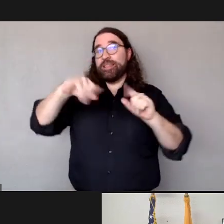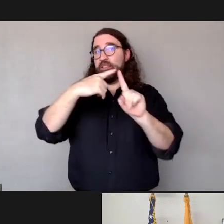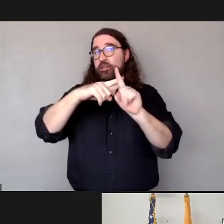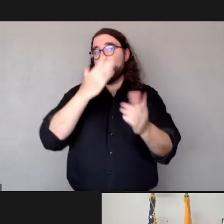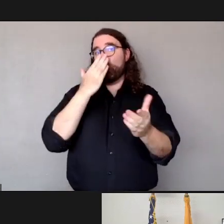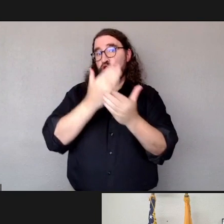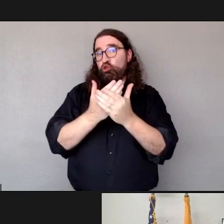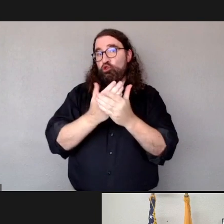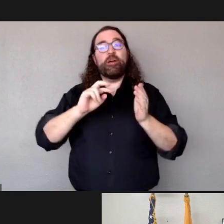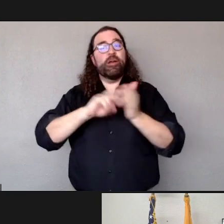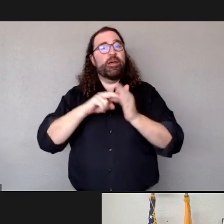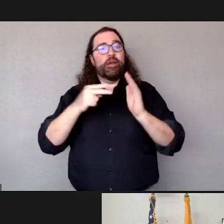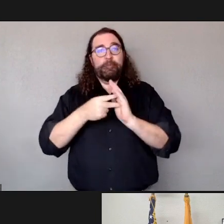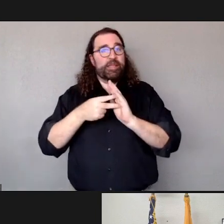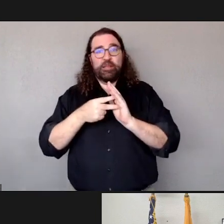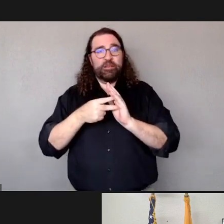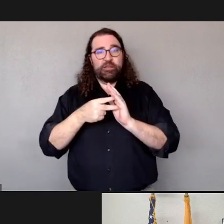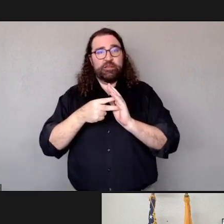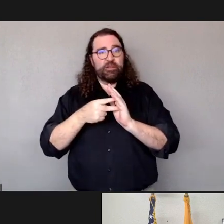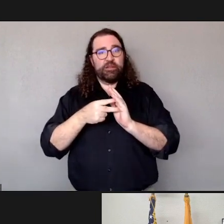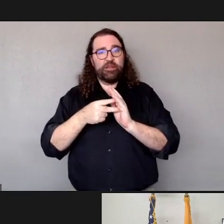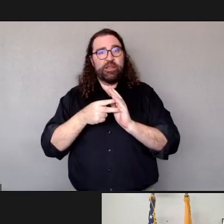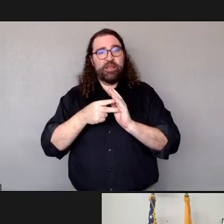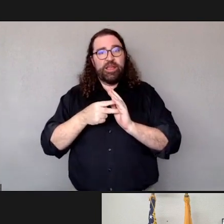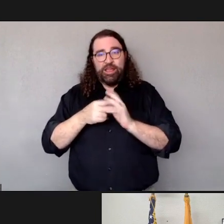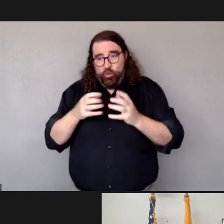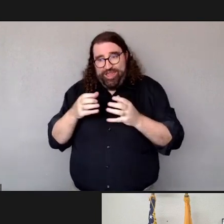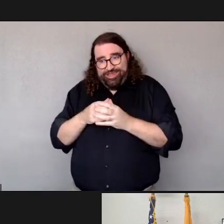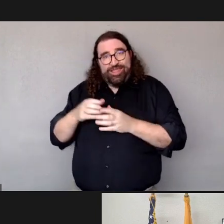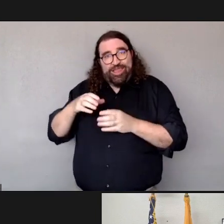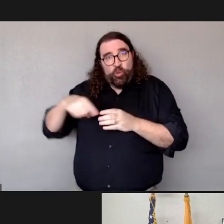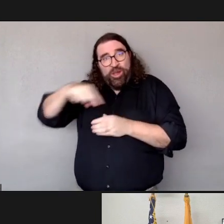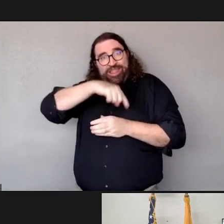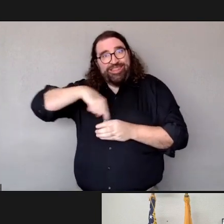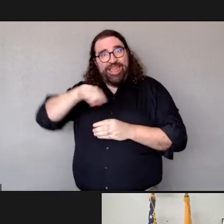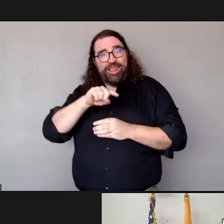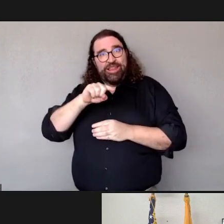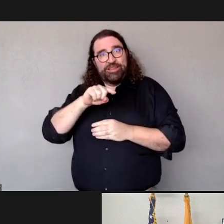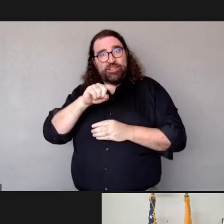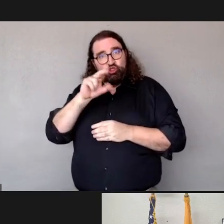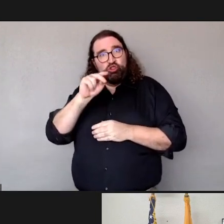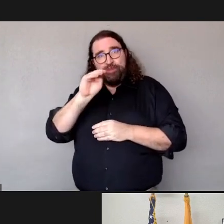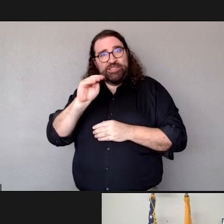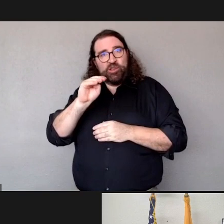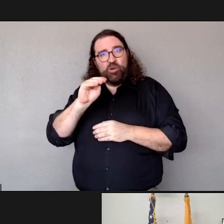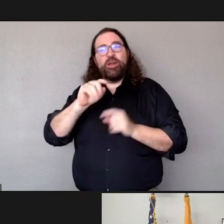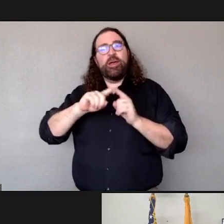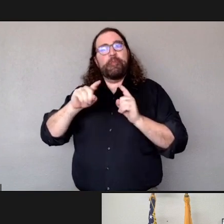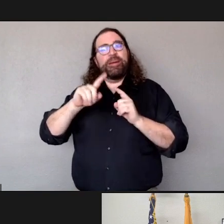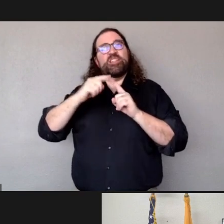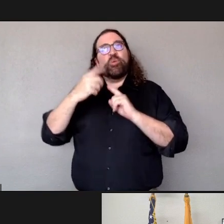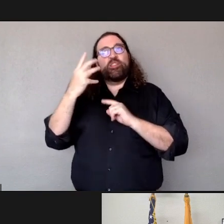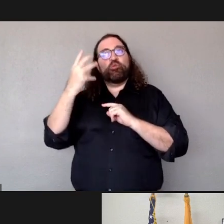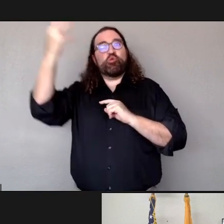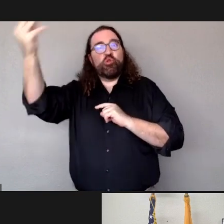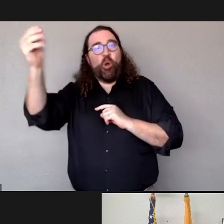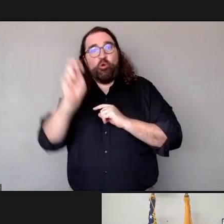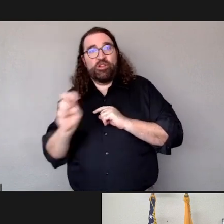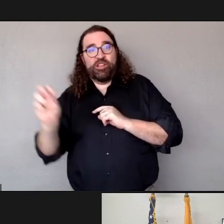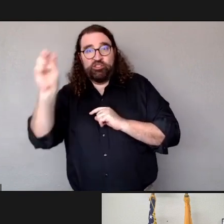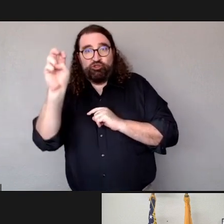that it's not transmitting within the community. It's actually transmitting, like when you go somewhere else, you traveled, you